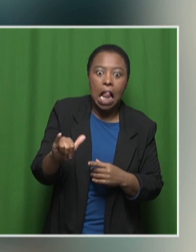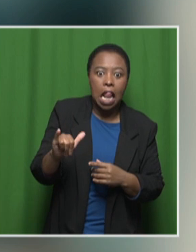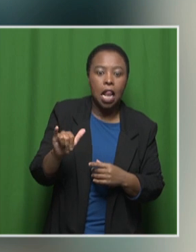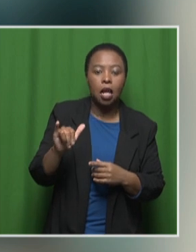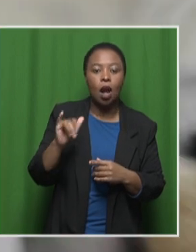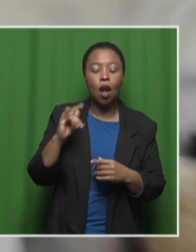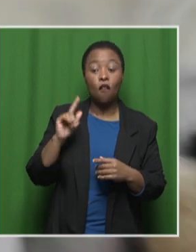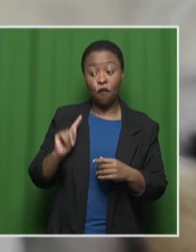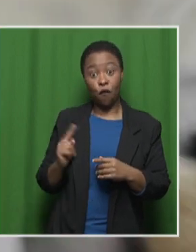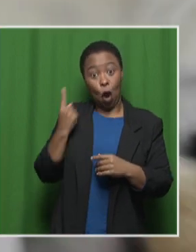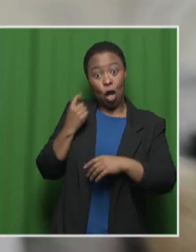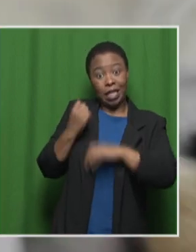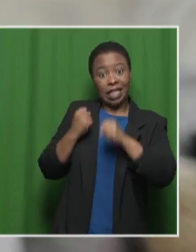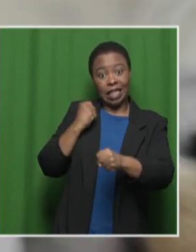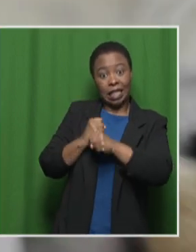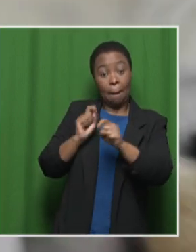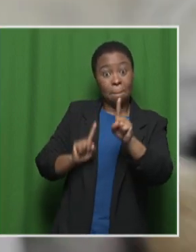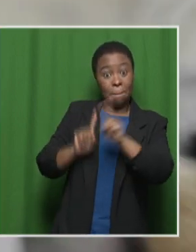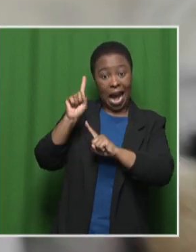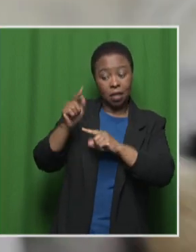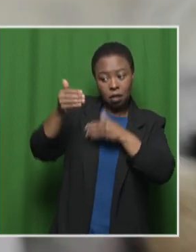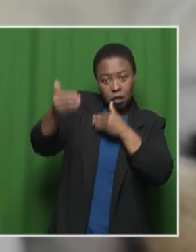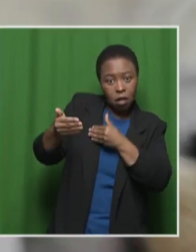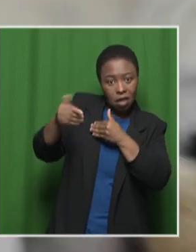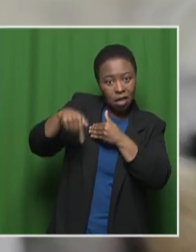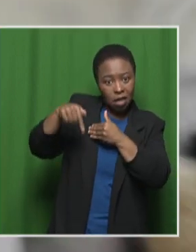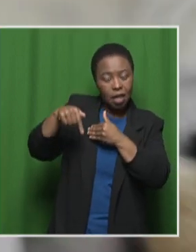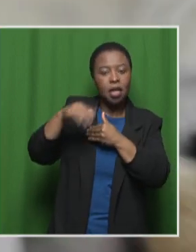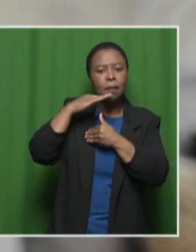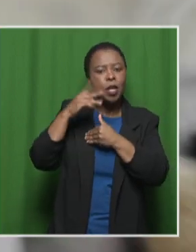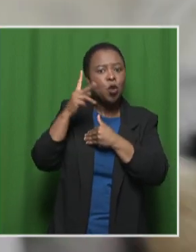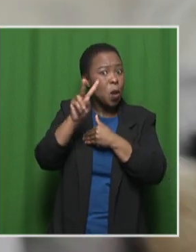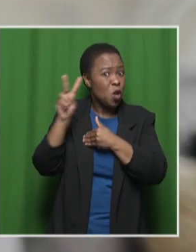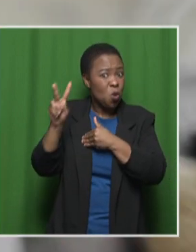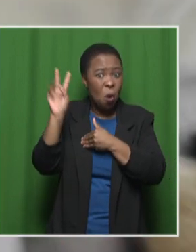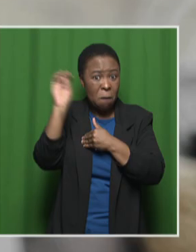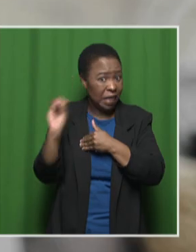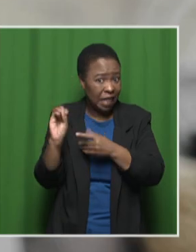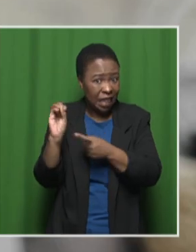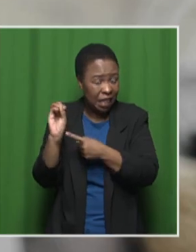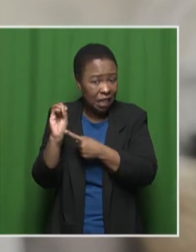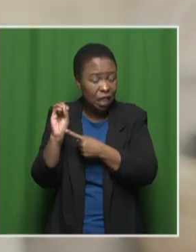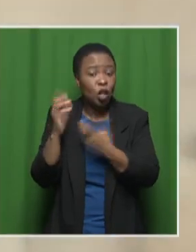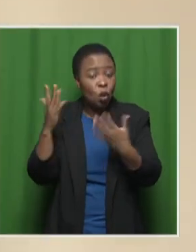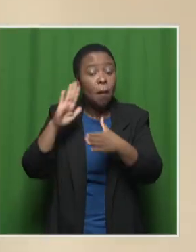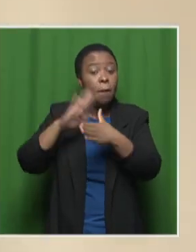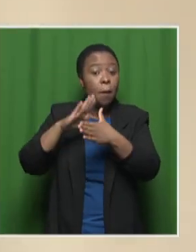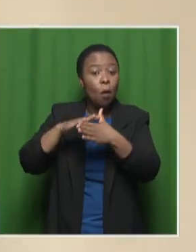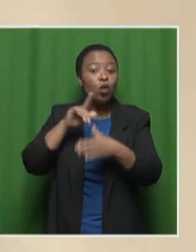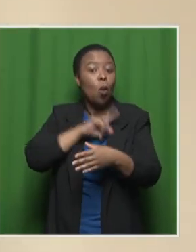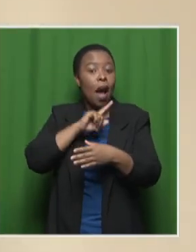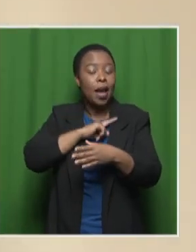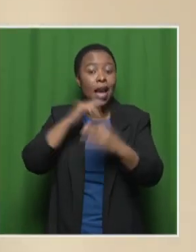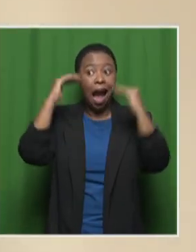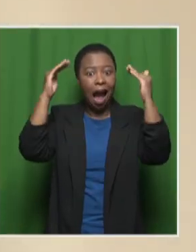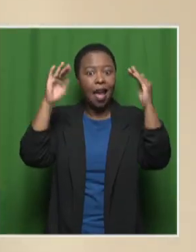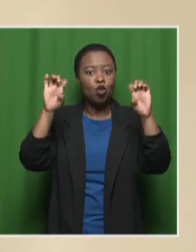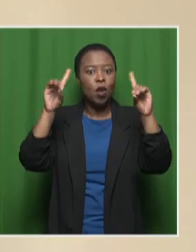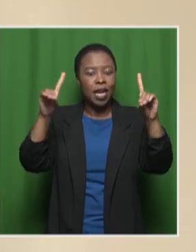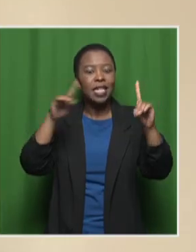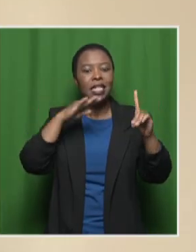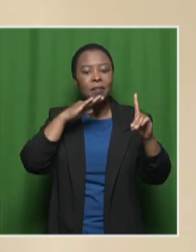in that first year, and that is a problem because it's people at the end of the day. The purpose of higher education ultimately is to deliver